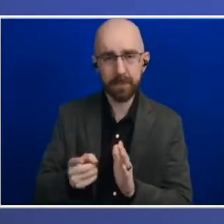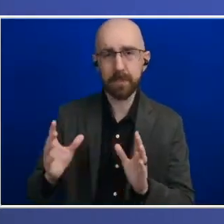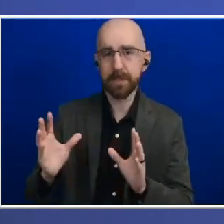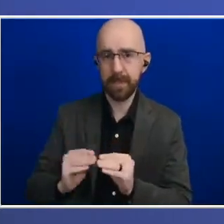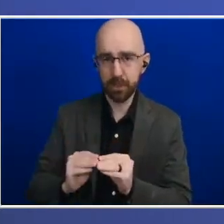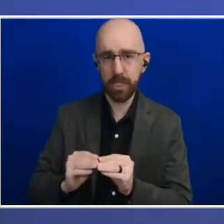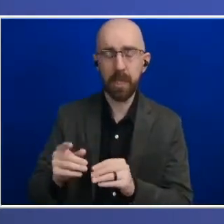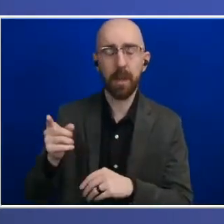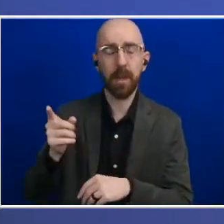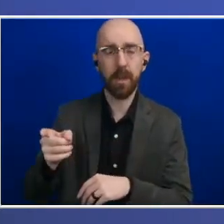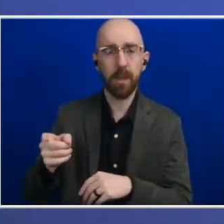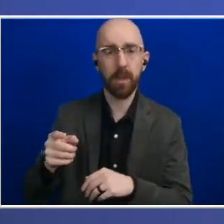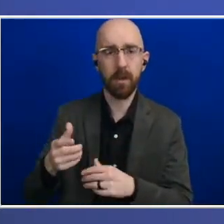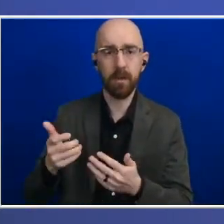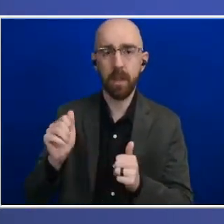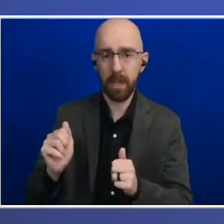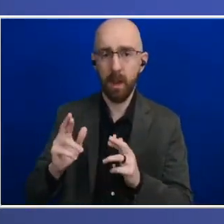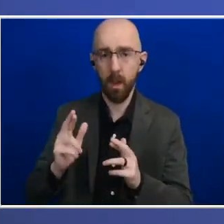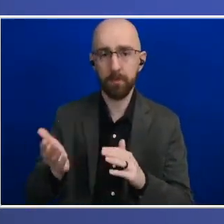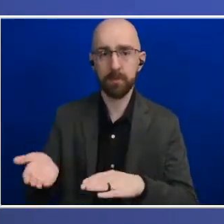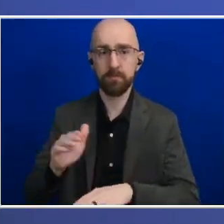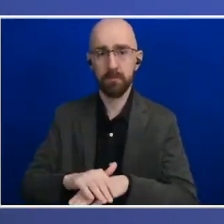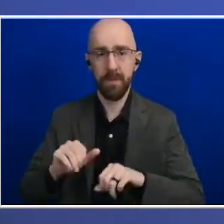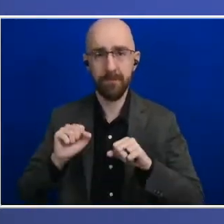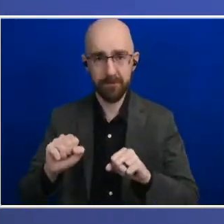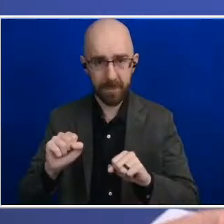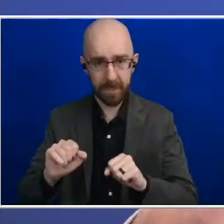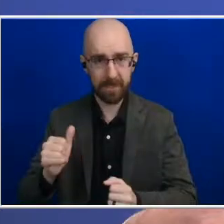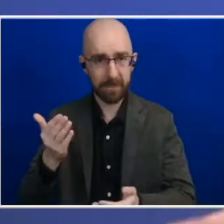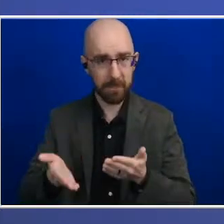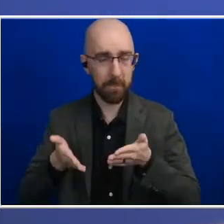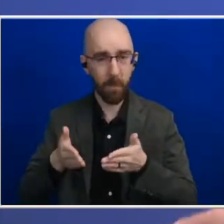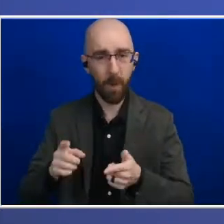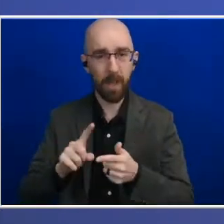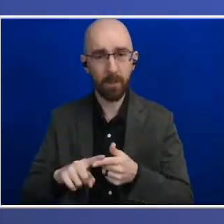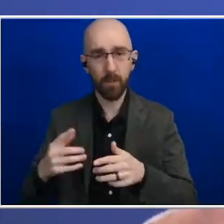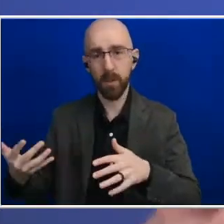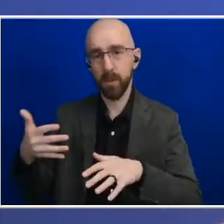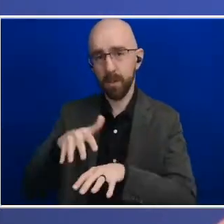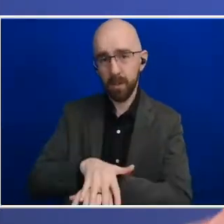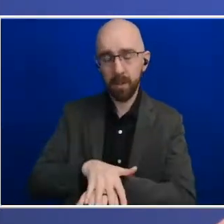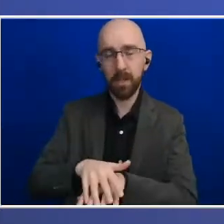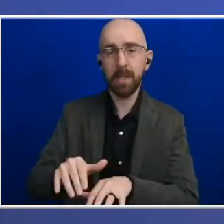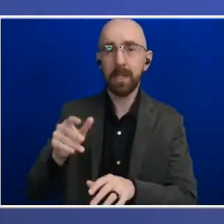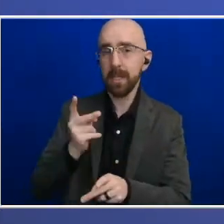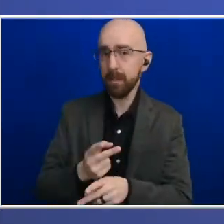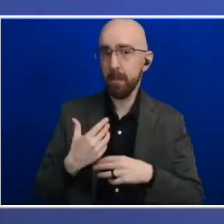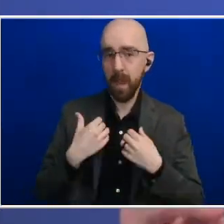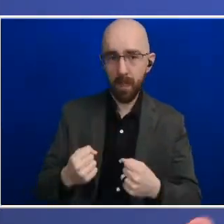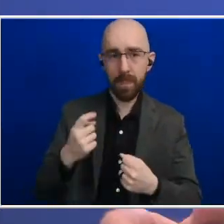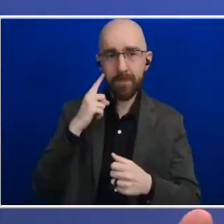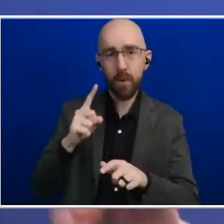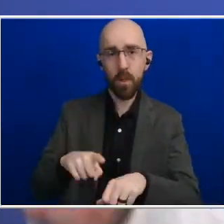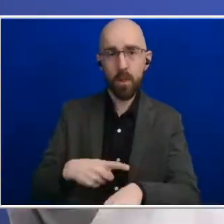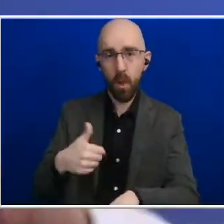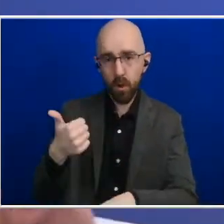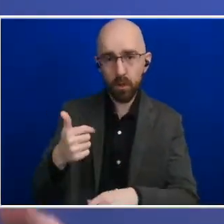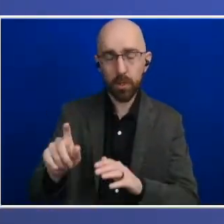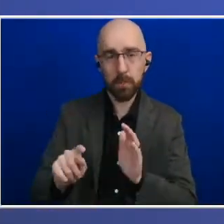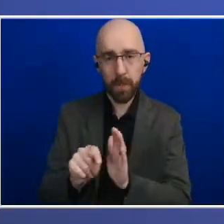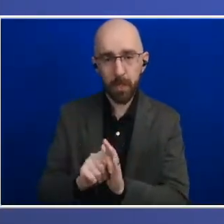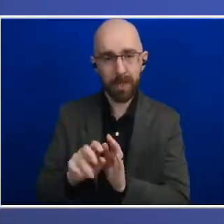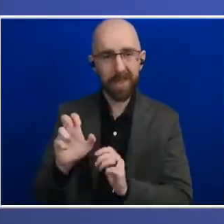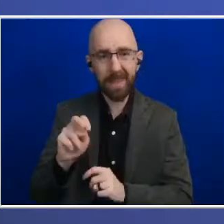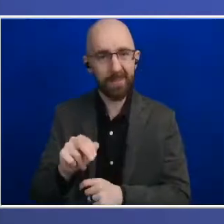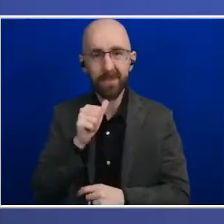help to boost your fitness. And that might be a way to sort of integrate staying healthy for a longer period of time, even if you don't have as much